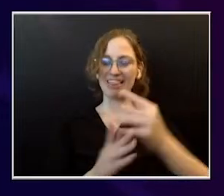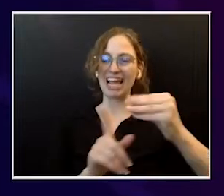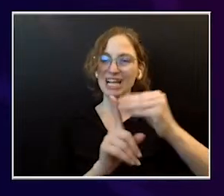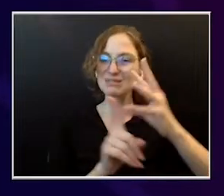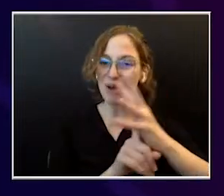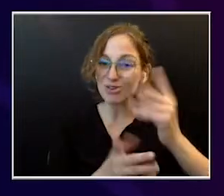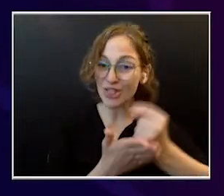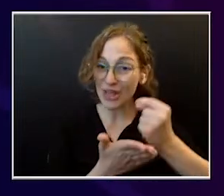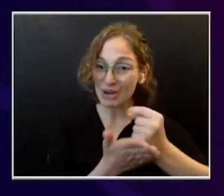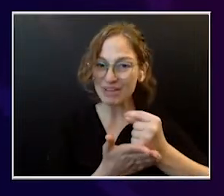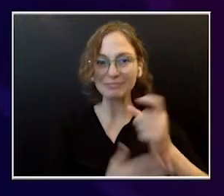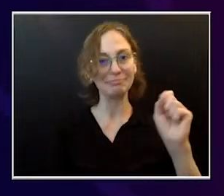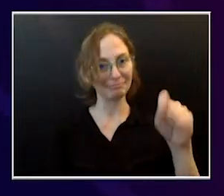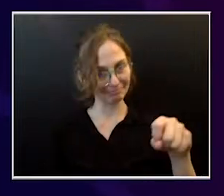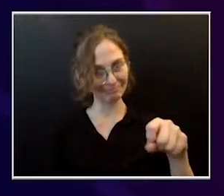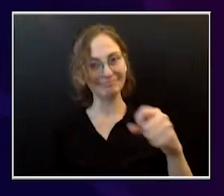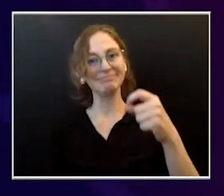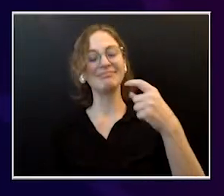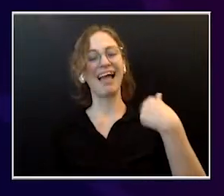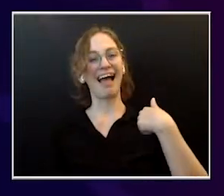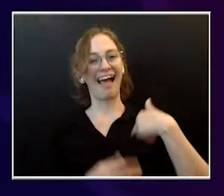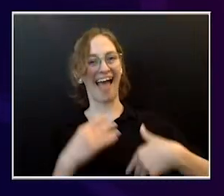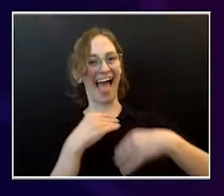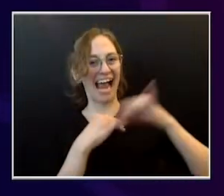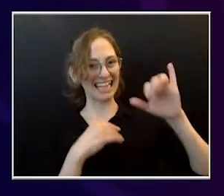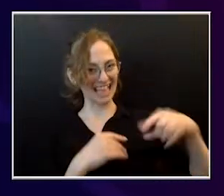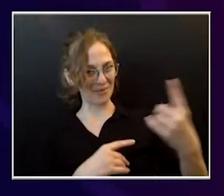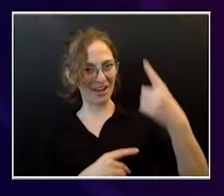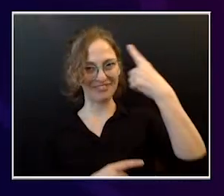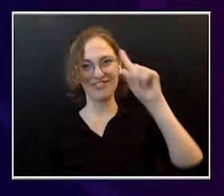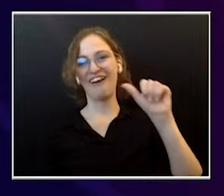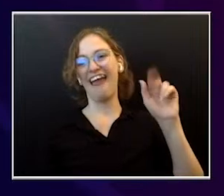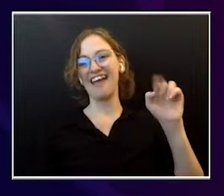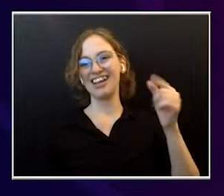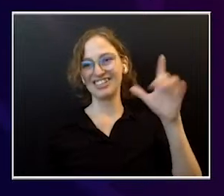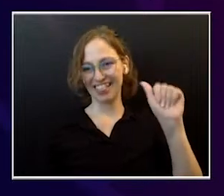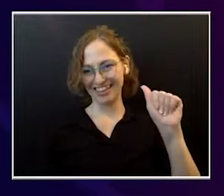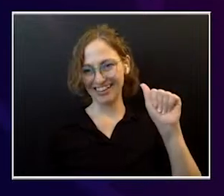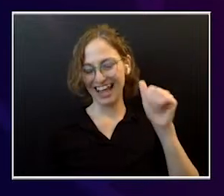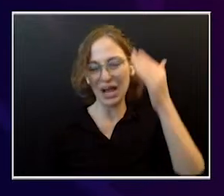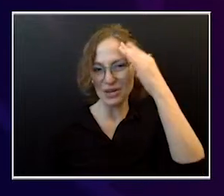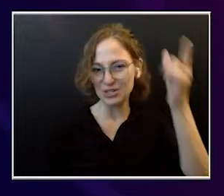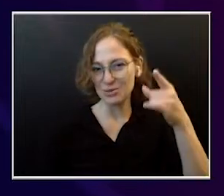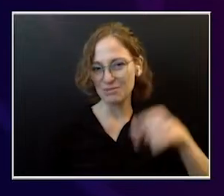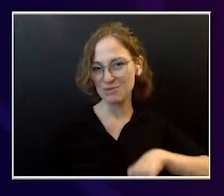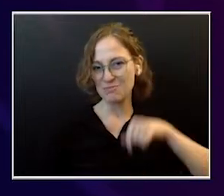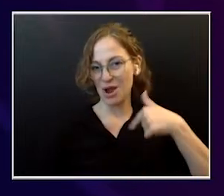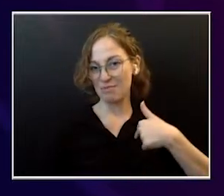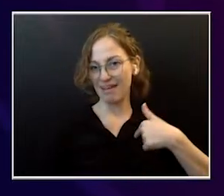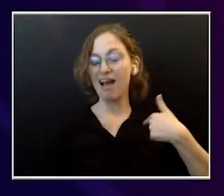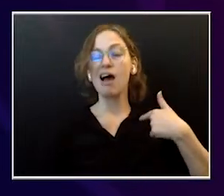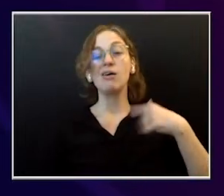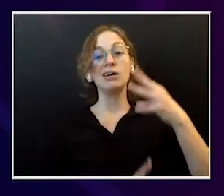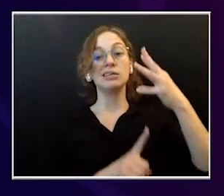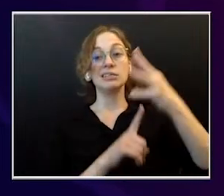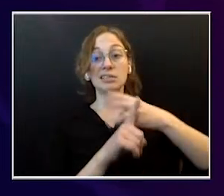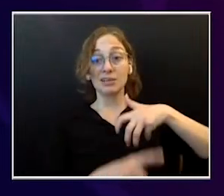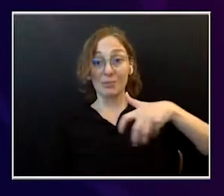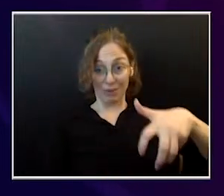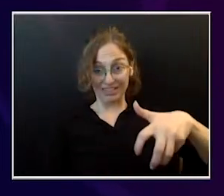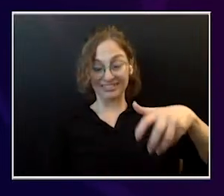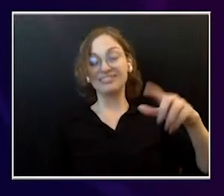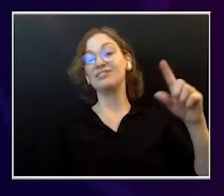added this one specifically for Angela because I thought she'd be proud of me. This was, I was 6 months pregnant with my first kid, and we went hiking